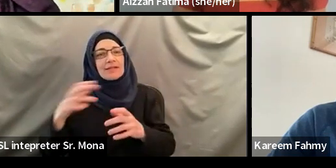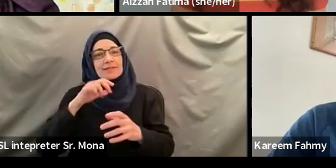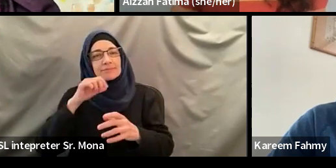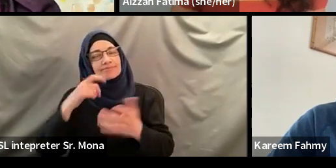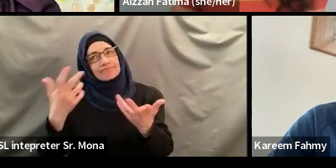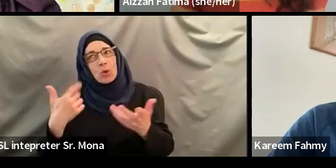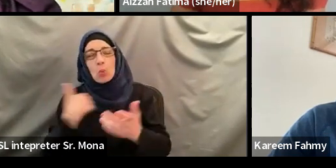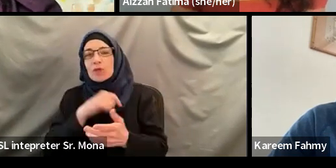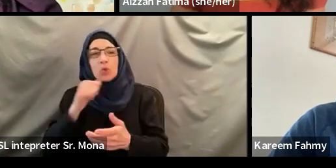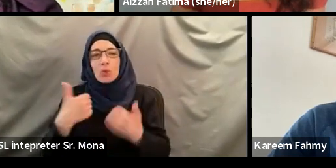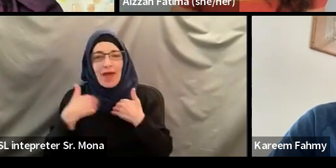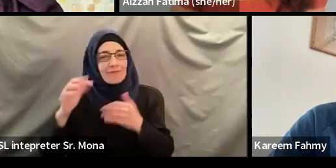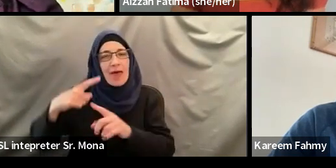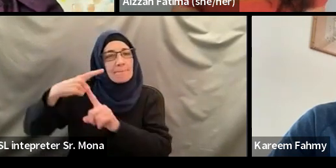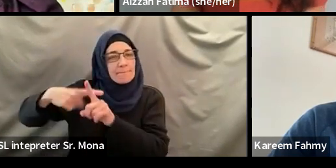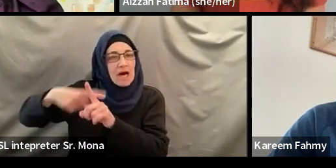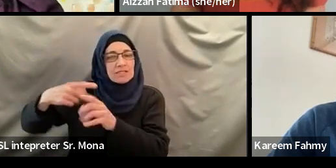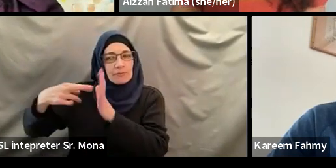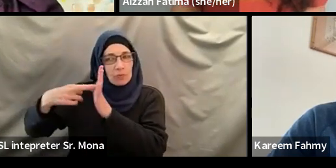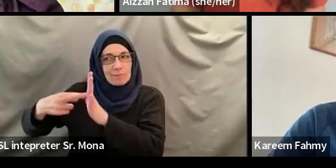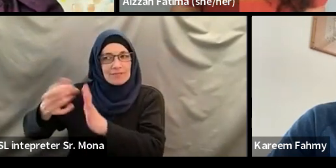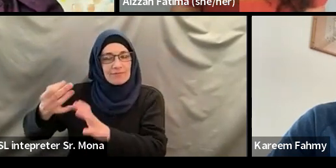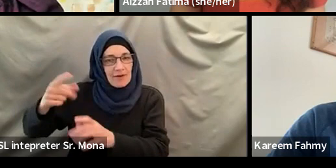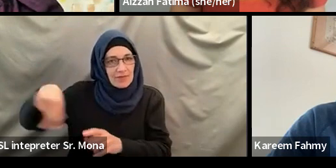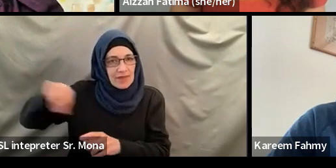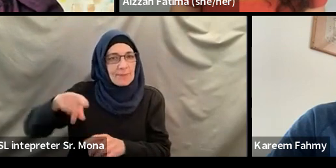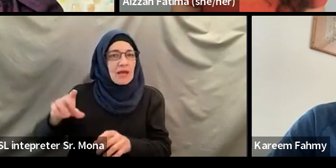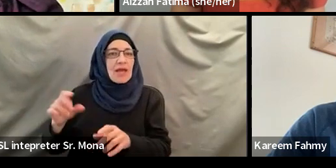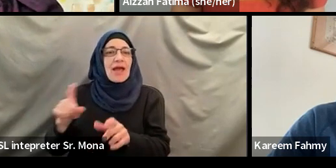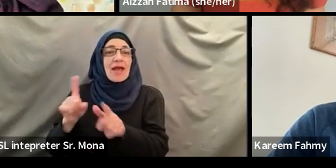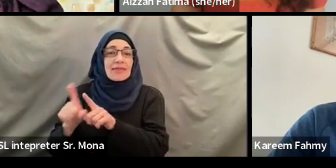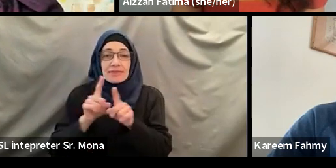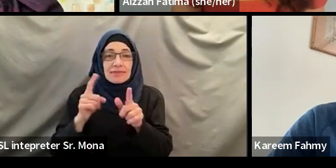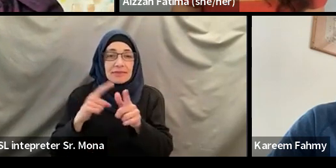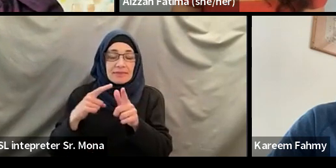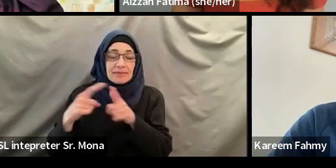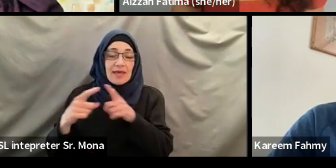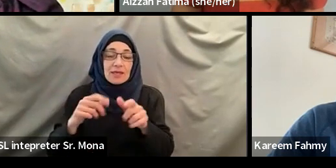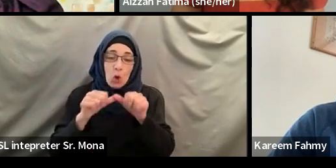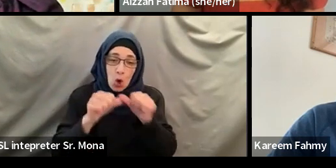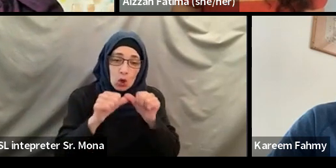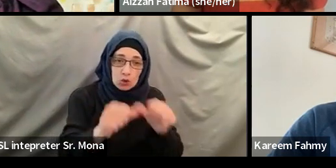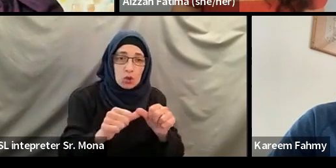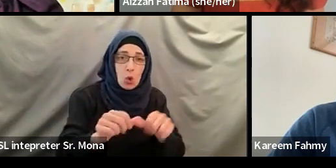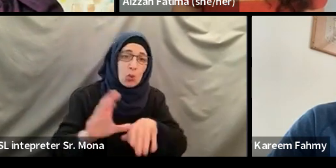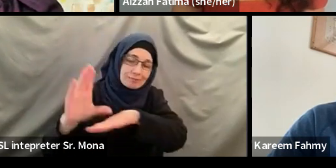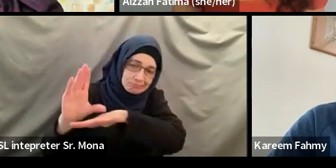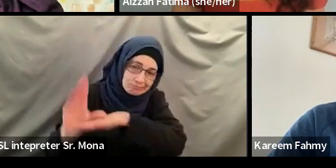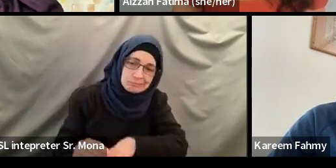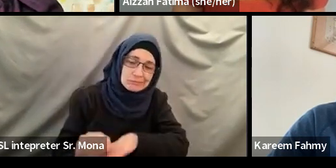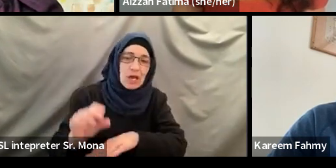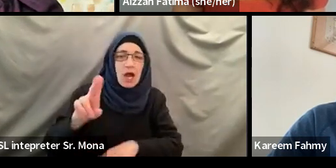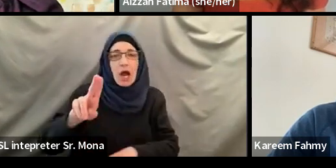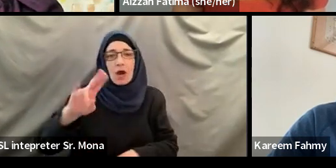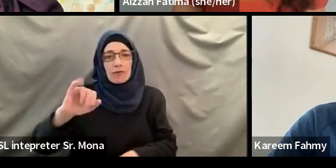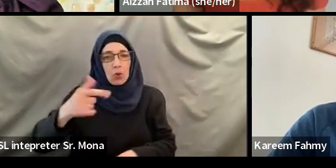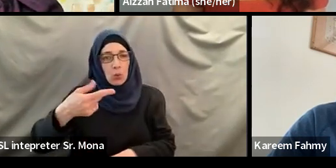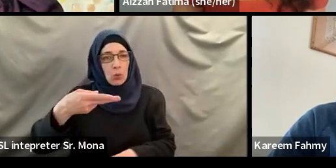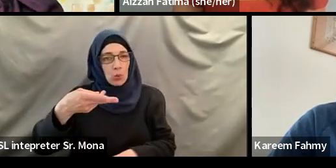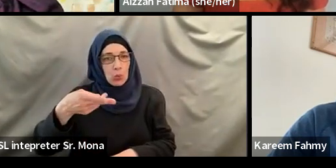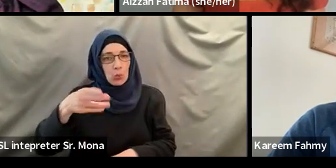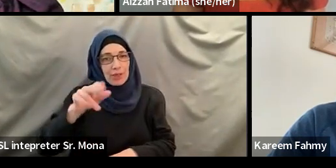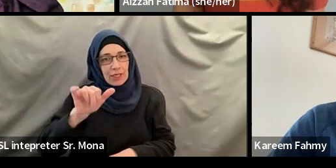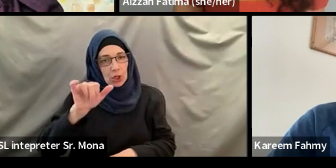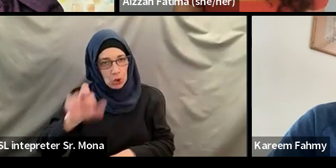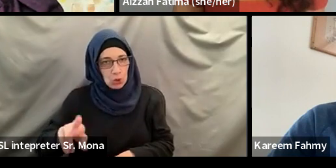like the ongoing dehumanization of Uyghur Muslims in mm-hmm. China, and how that is nowhere near on like the general Muslim radar compared